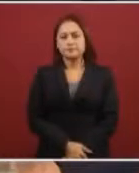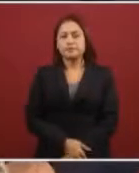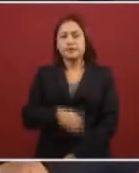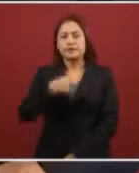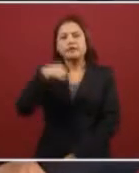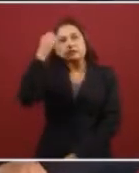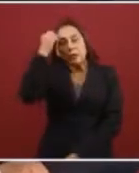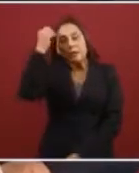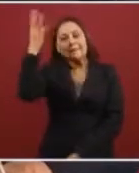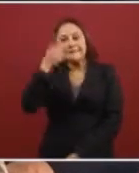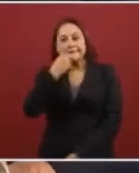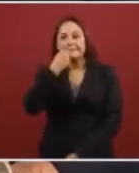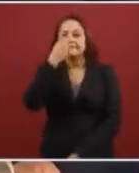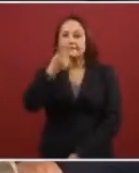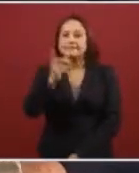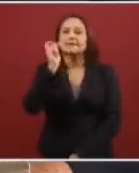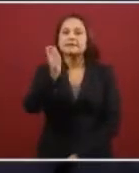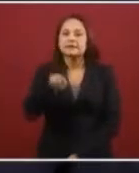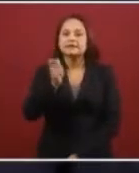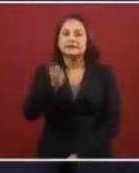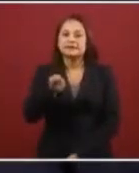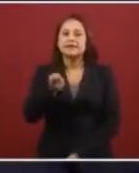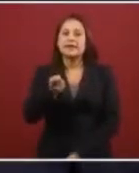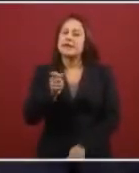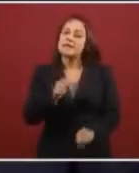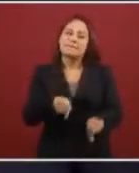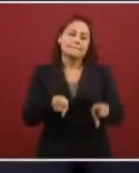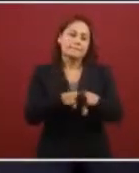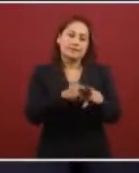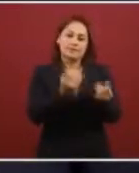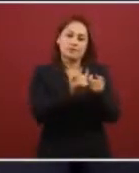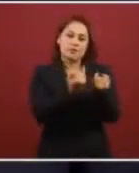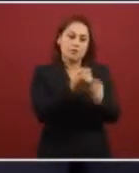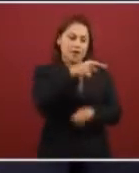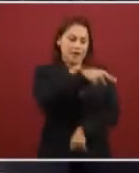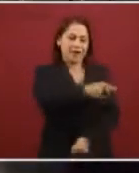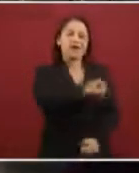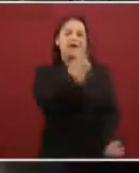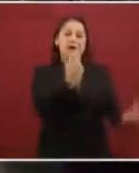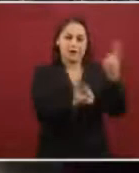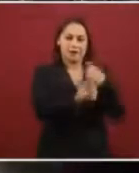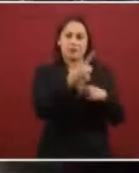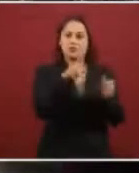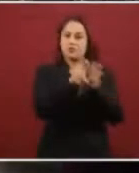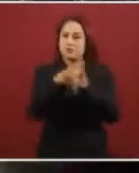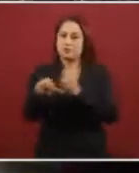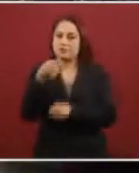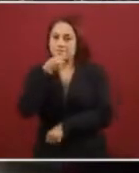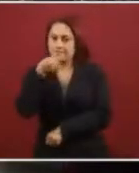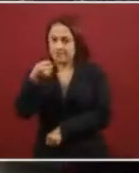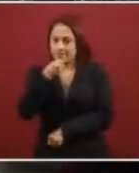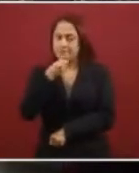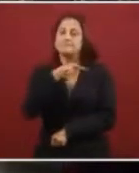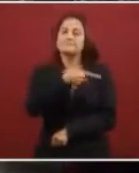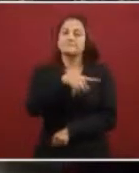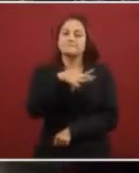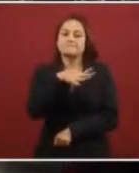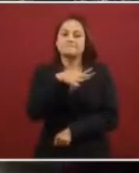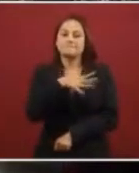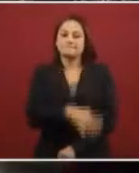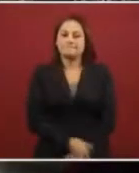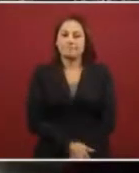As before, tenía que I ver con los medios de comunicación. It had to do with the communication media.